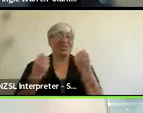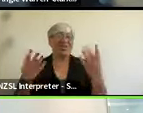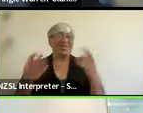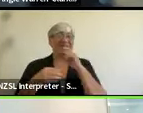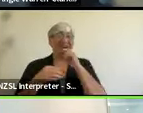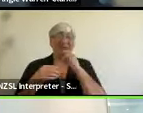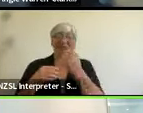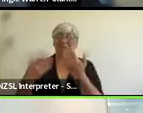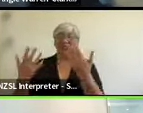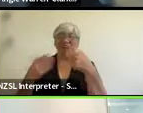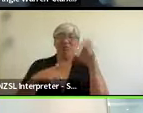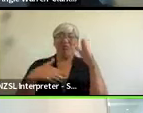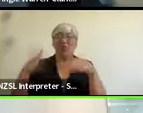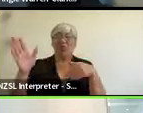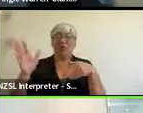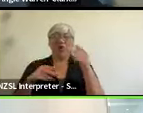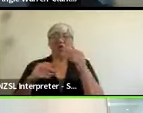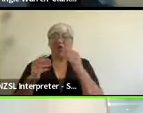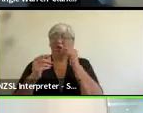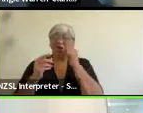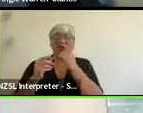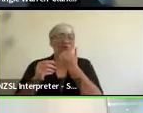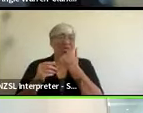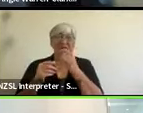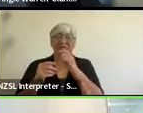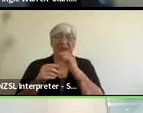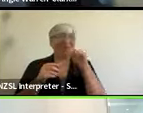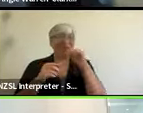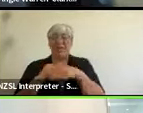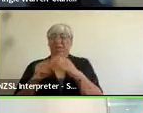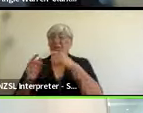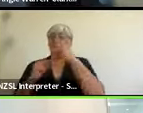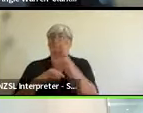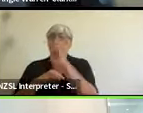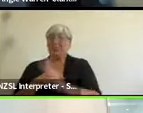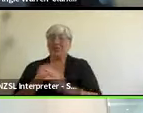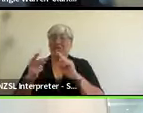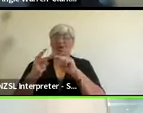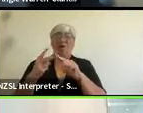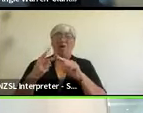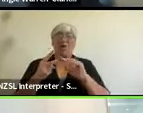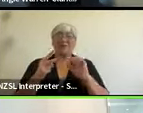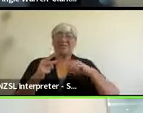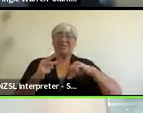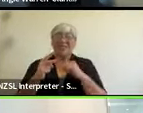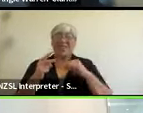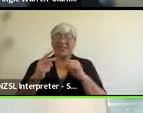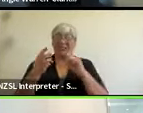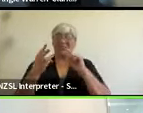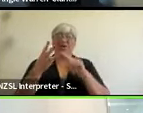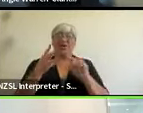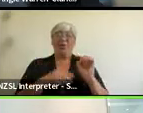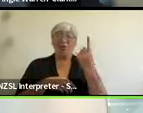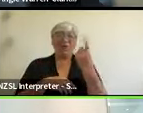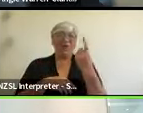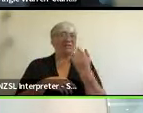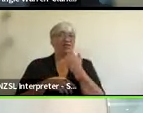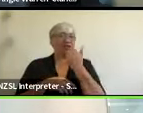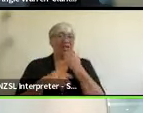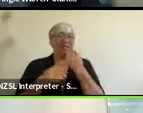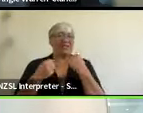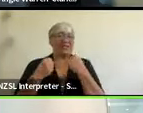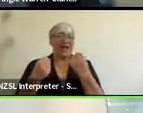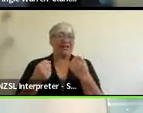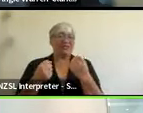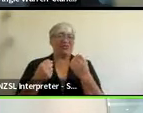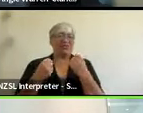and industrial action in Wellington and staff shortages in Dunedin and Auckland. I've noticed, because I can't drive because of